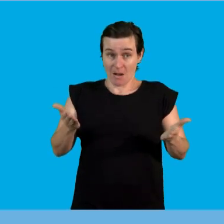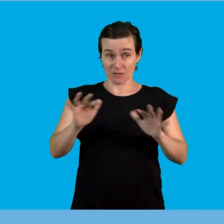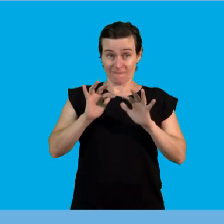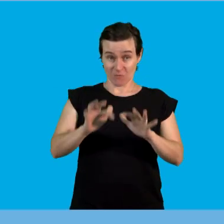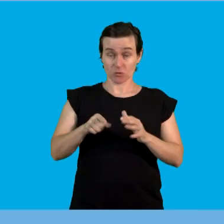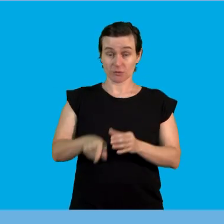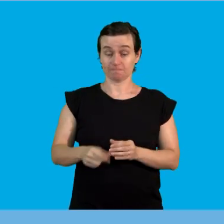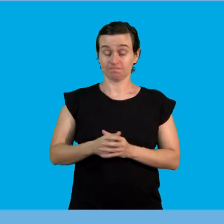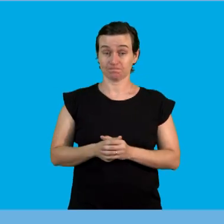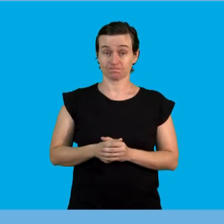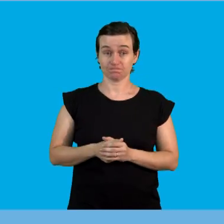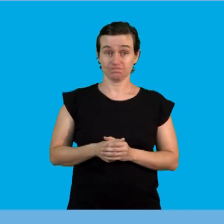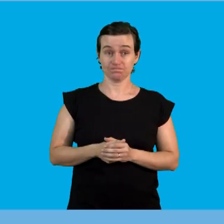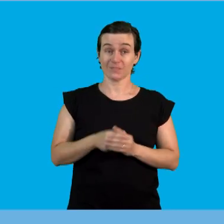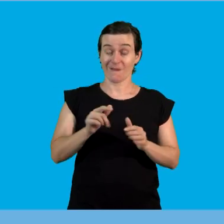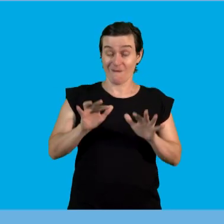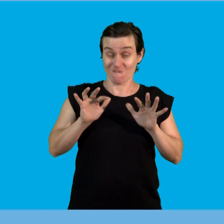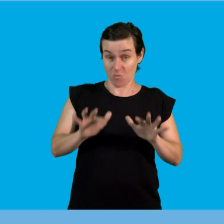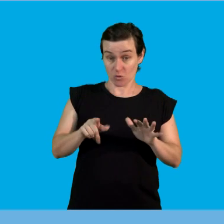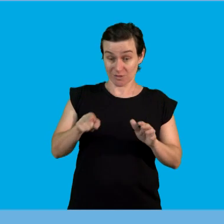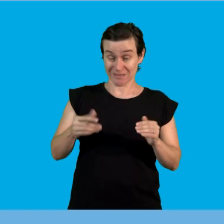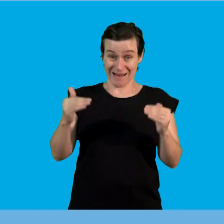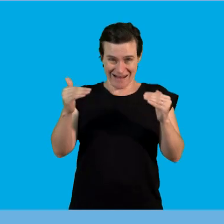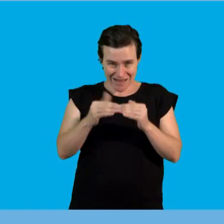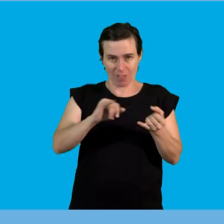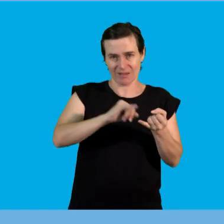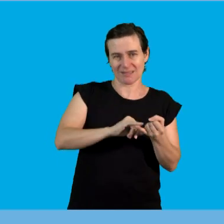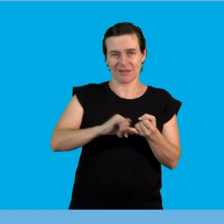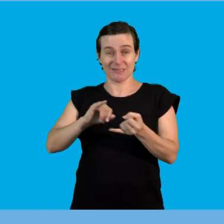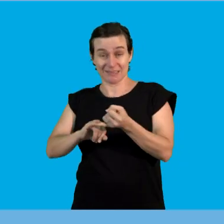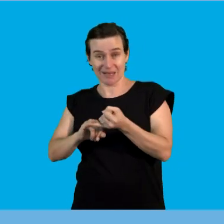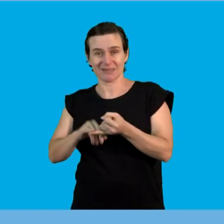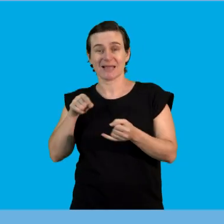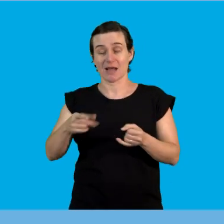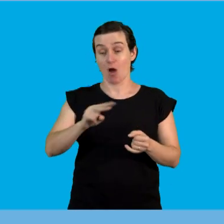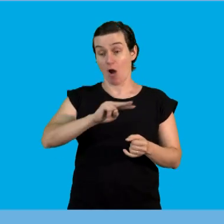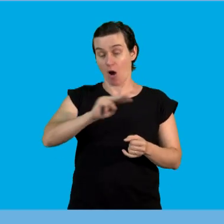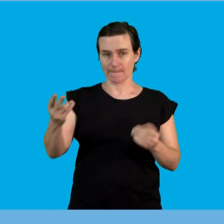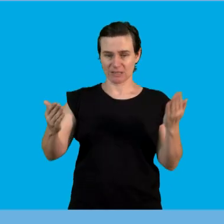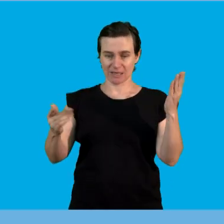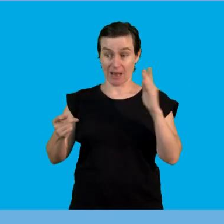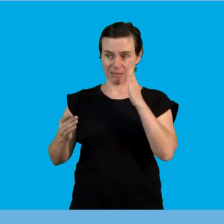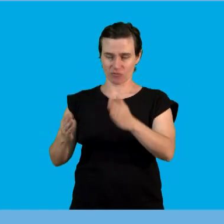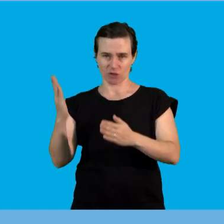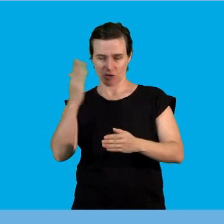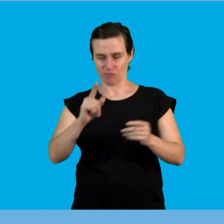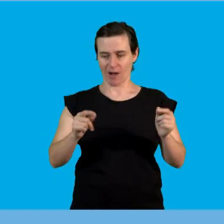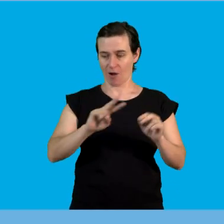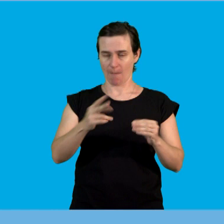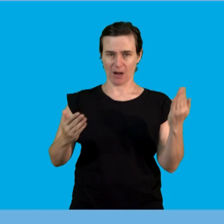balanced force, those are the forces that are equal in size and opposite in